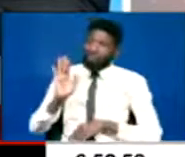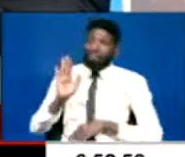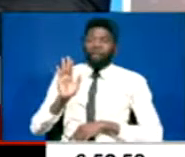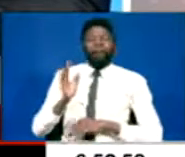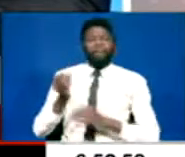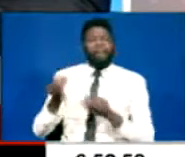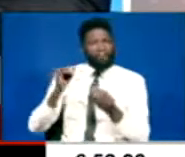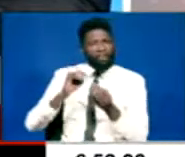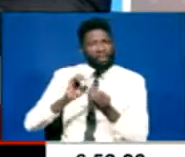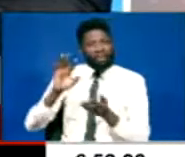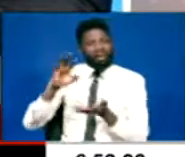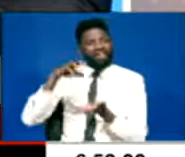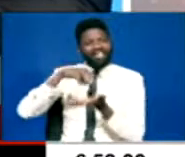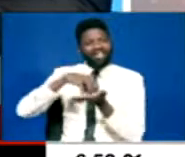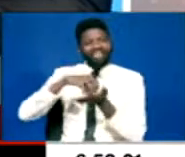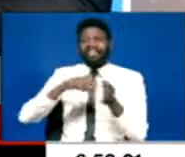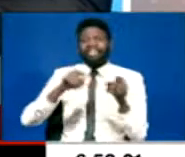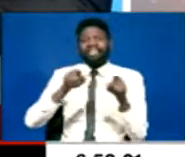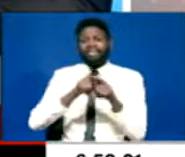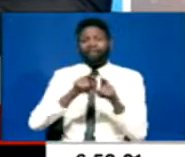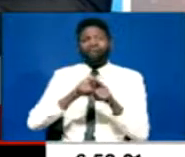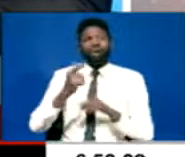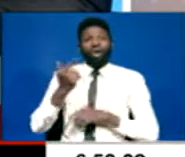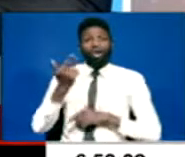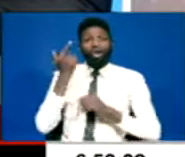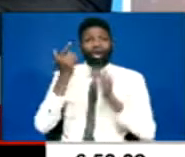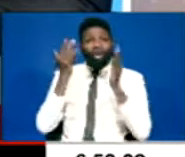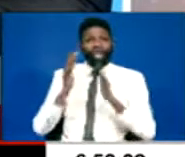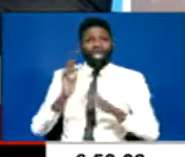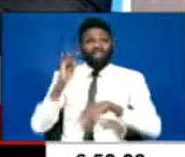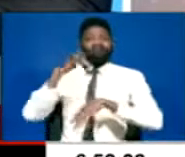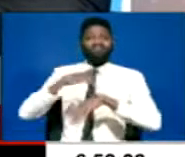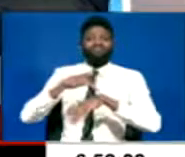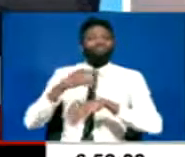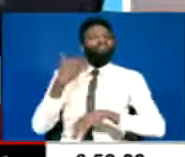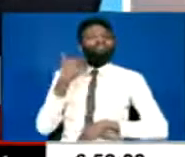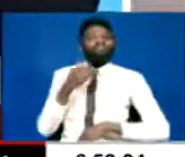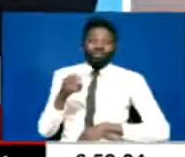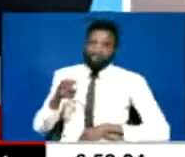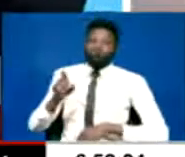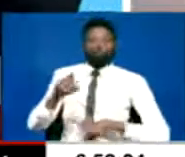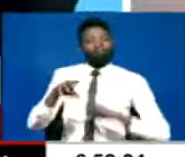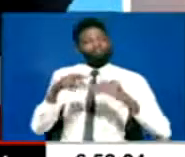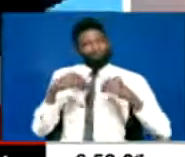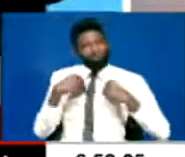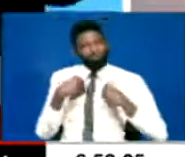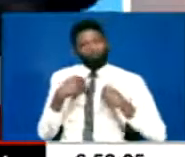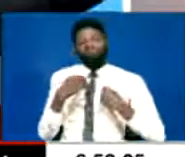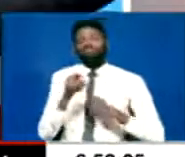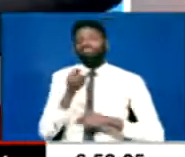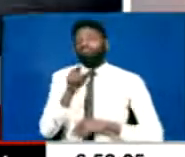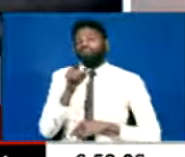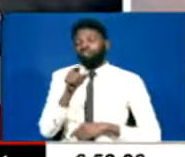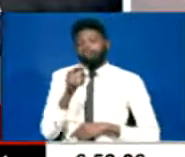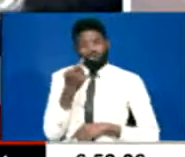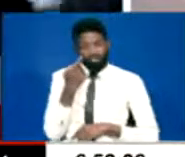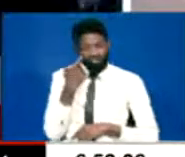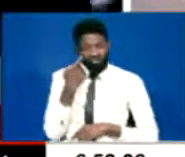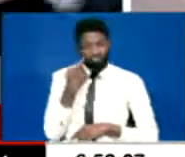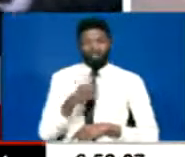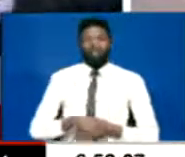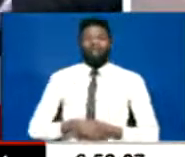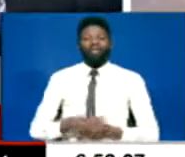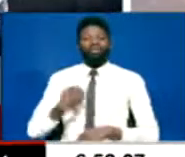cases that no lawyer would dare touch. But, you know, let's just look at